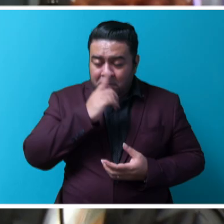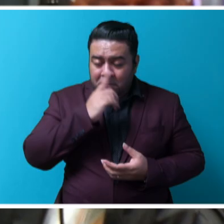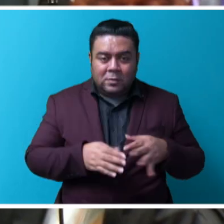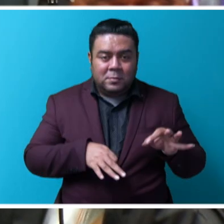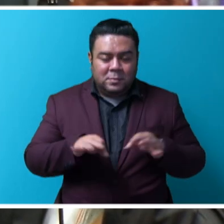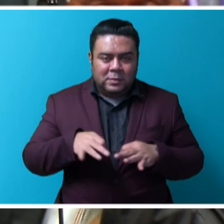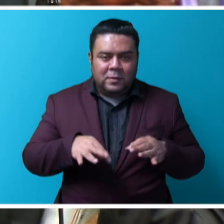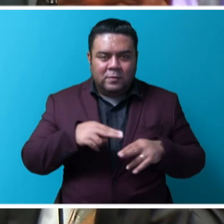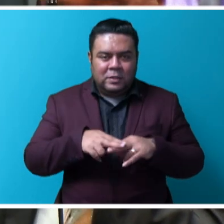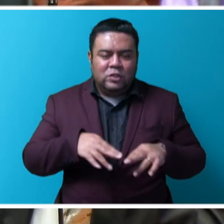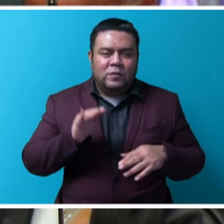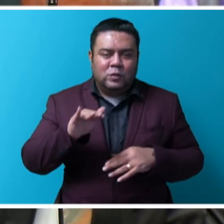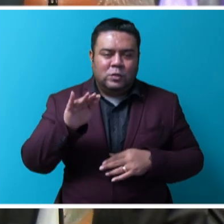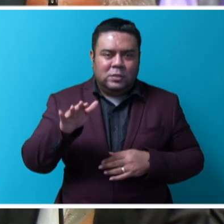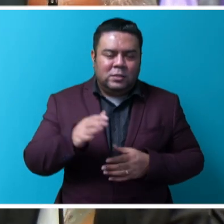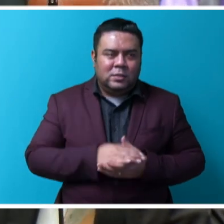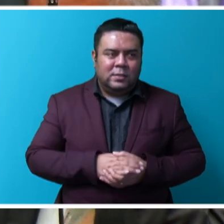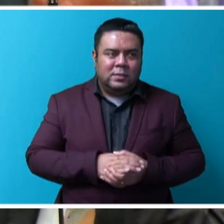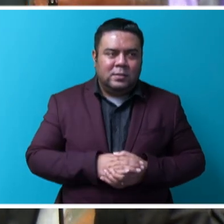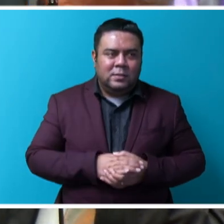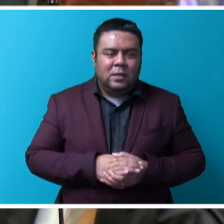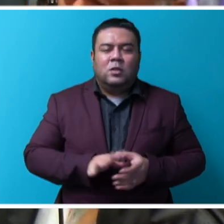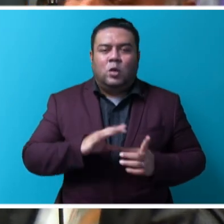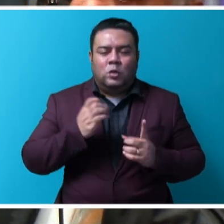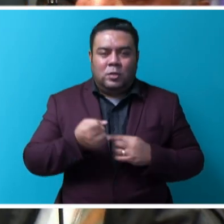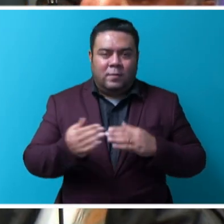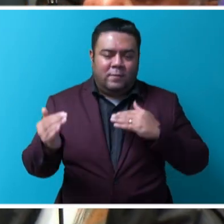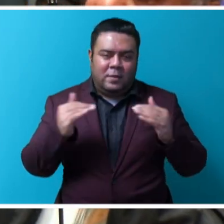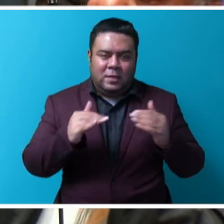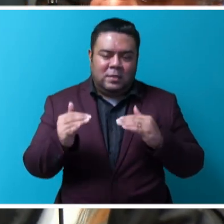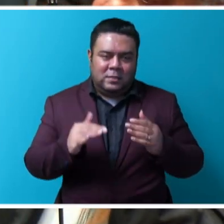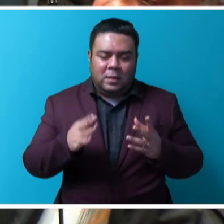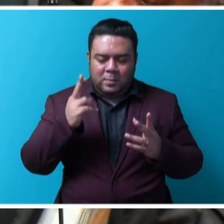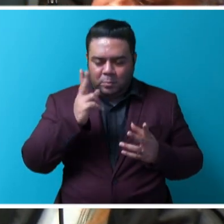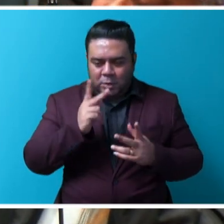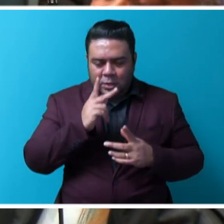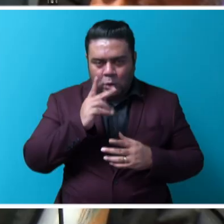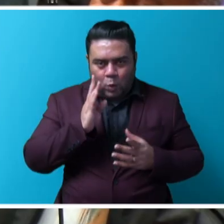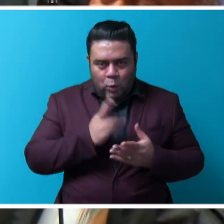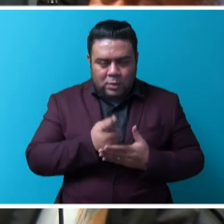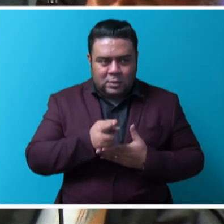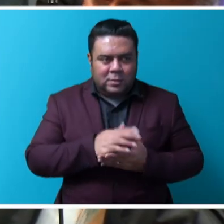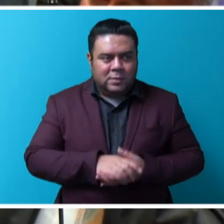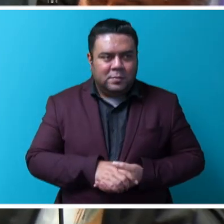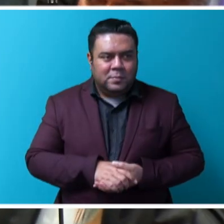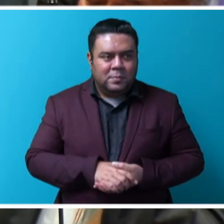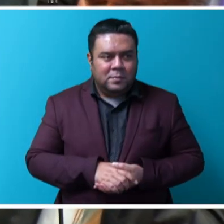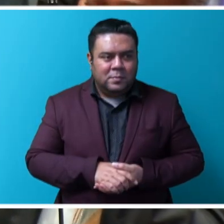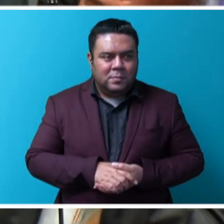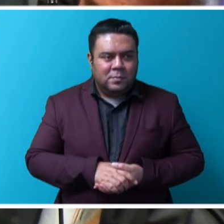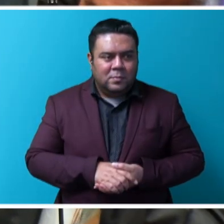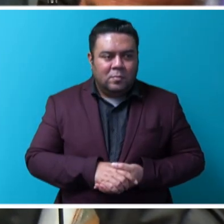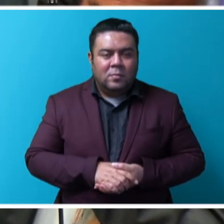budget. I think they are worried because they are trying to collect signatures. I think there's two